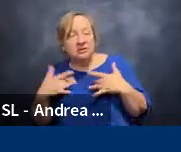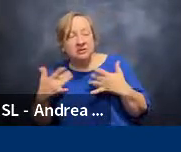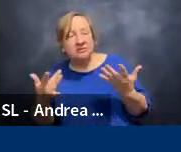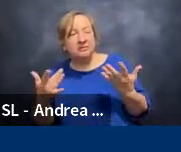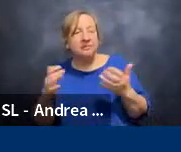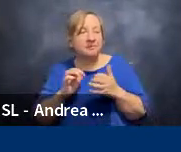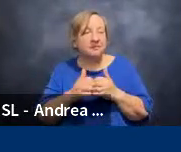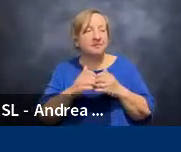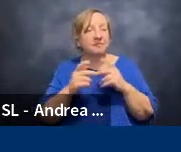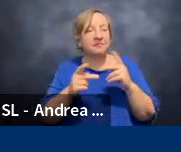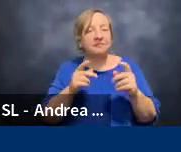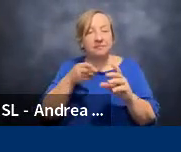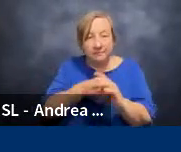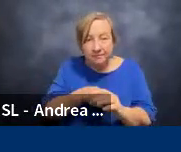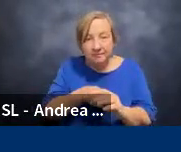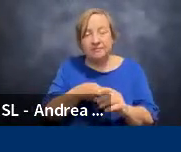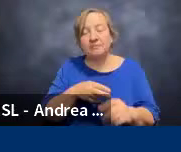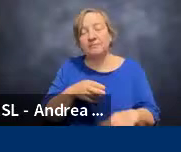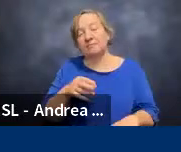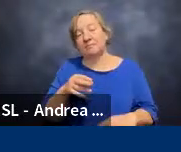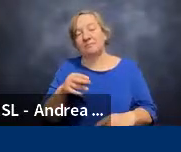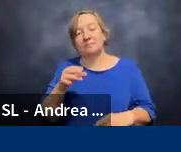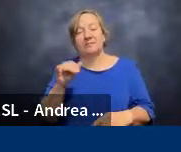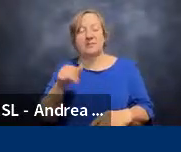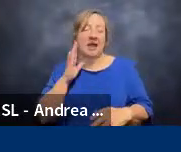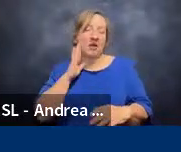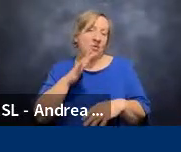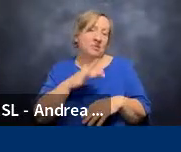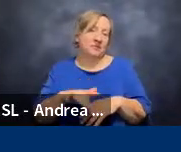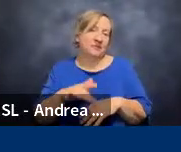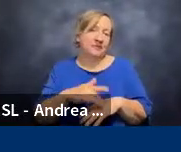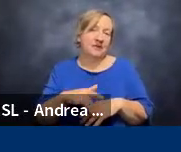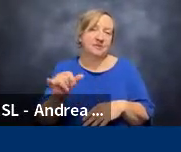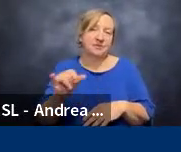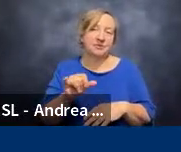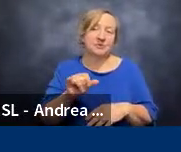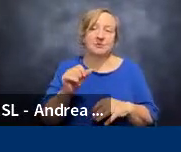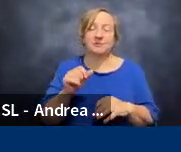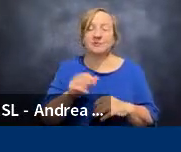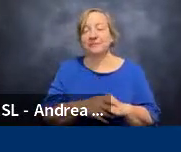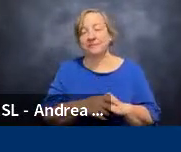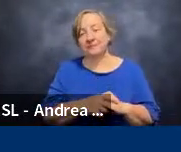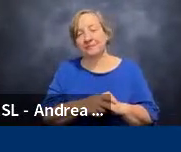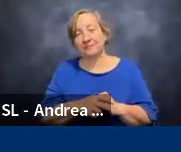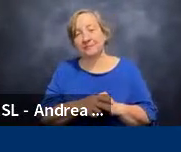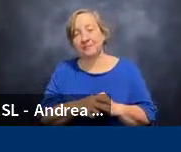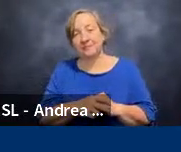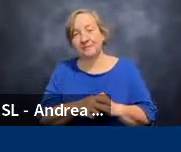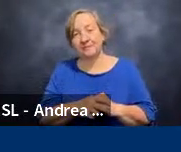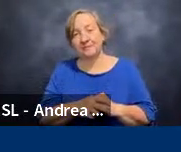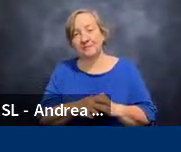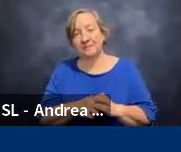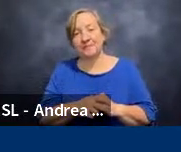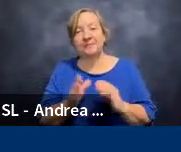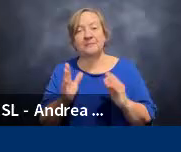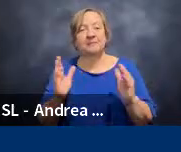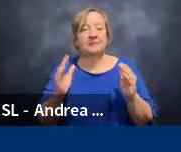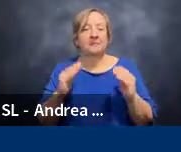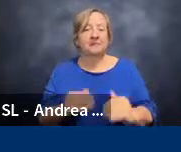and how people can participate, those will be available for you to use as well. Next